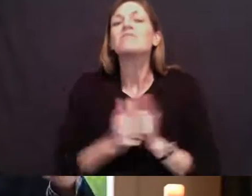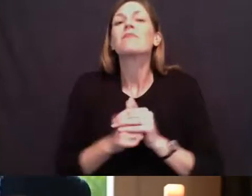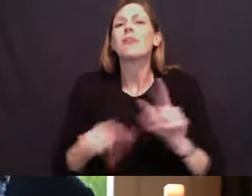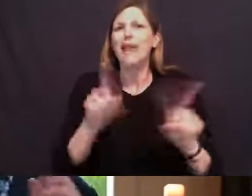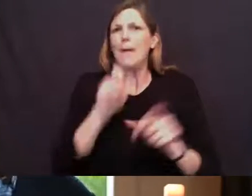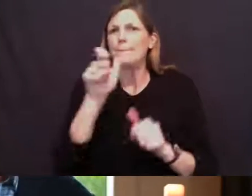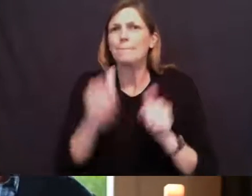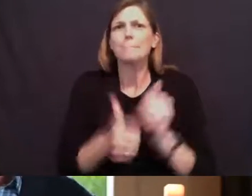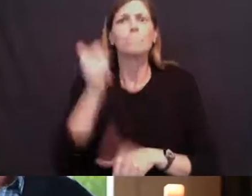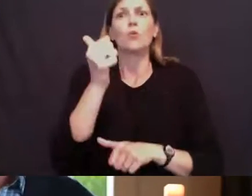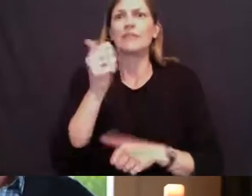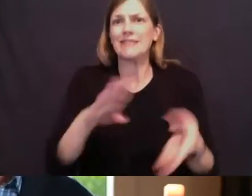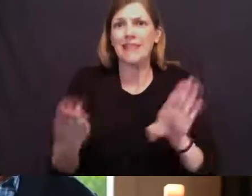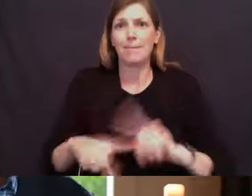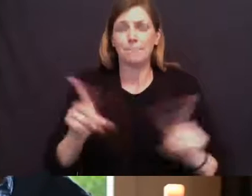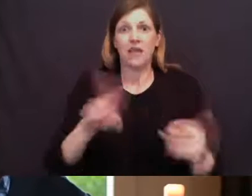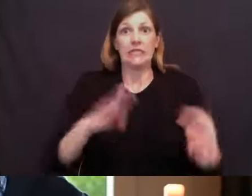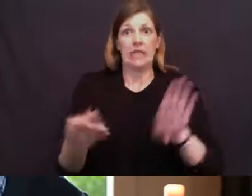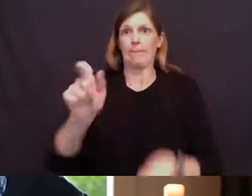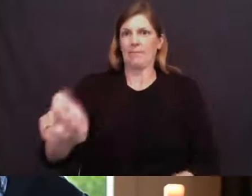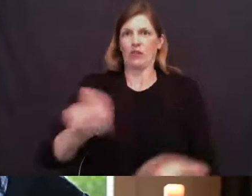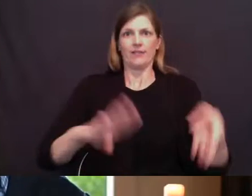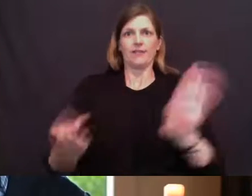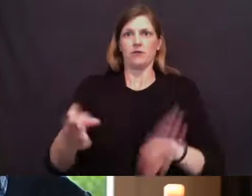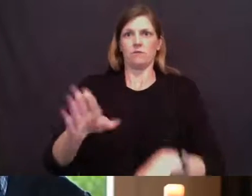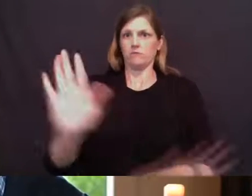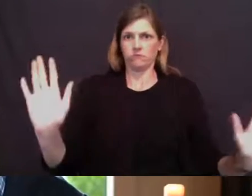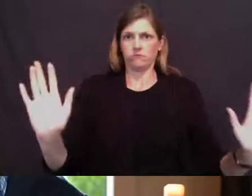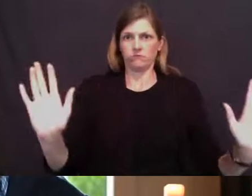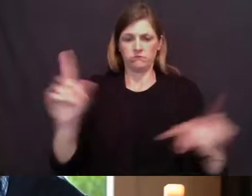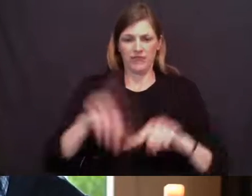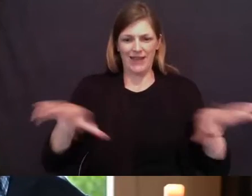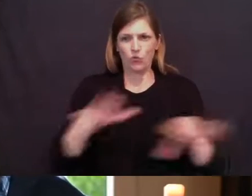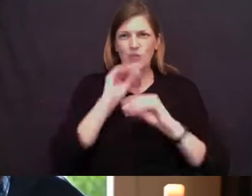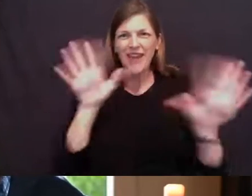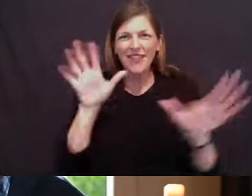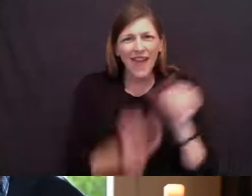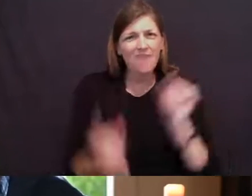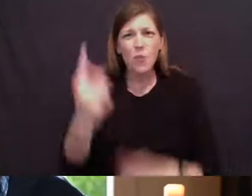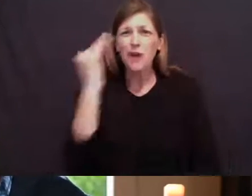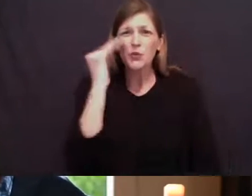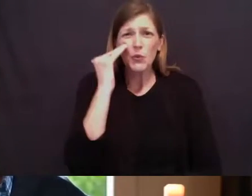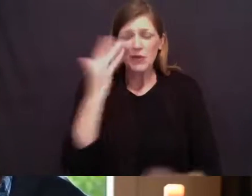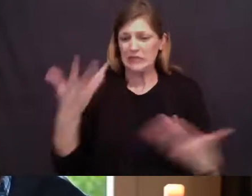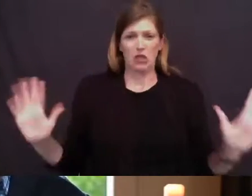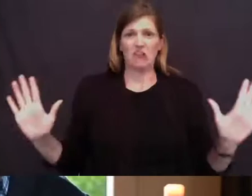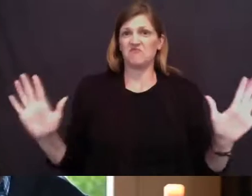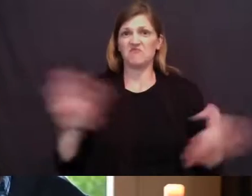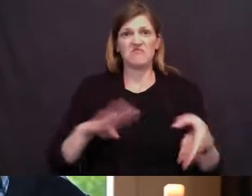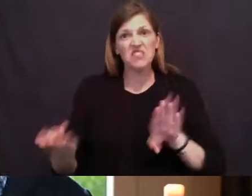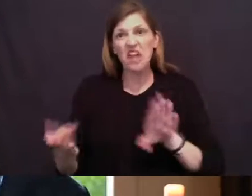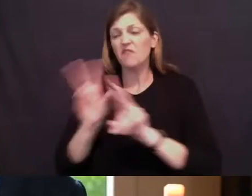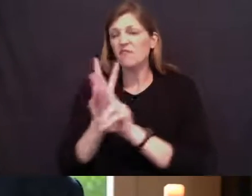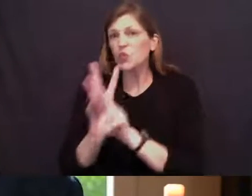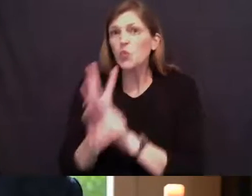He's dead, dead. Nothing that can be done. And everybody knew that. He's done, dead. They had the funeral, they wrapped